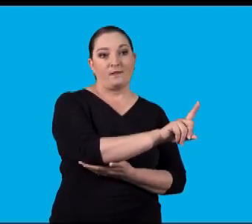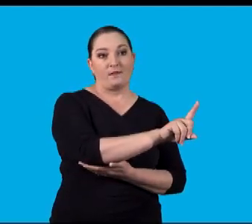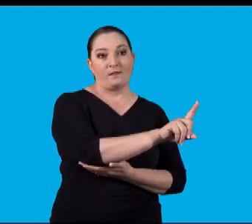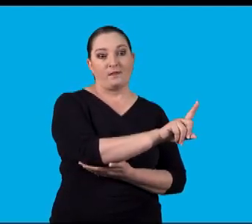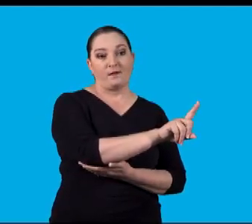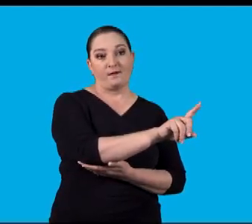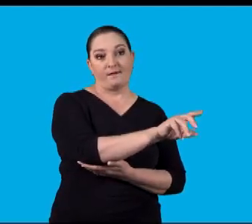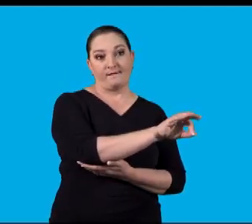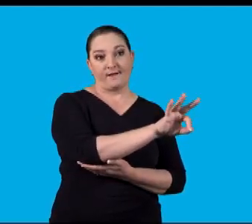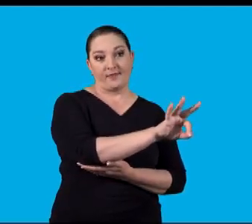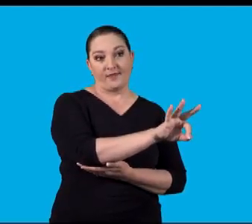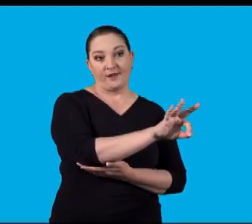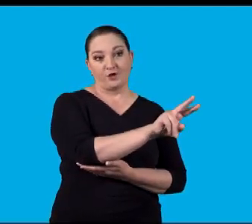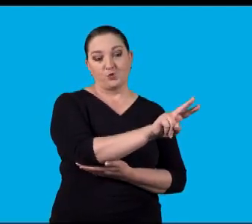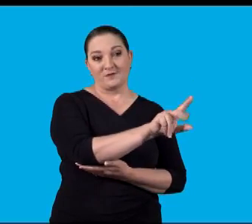is